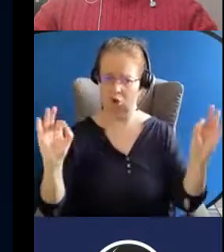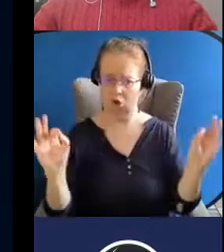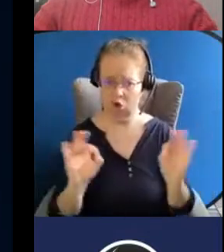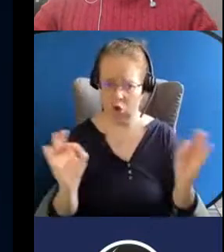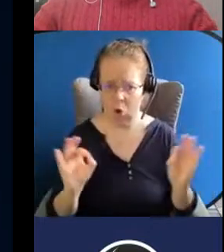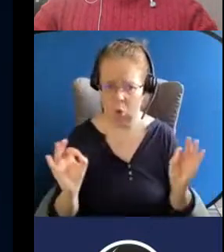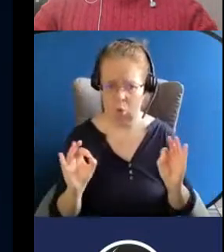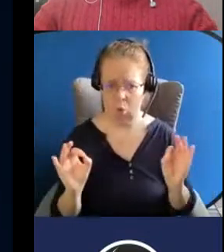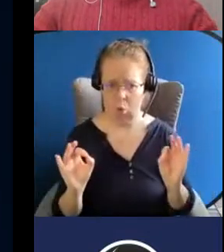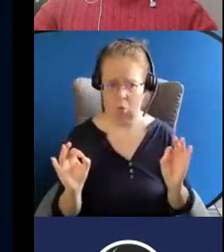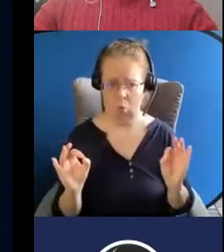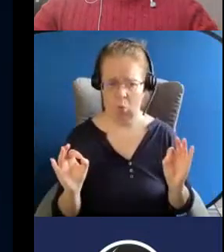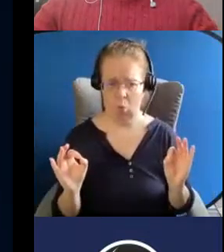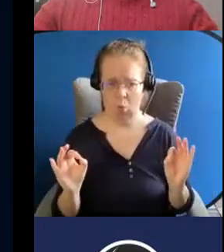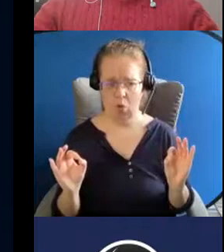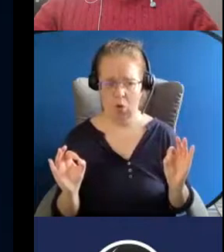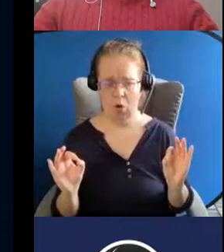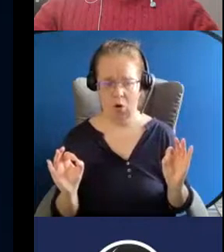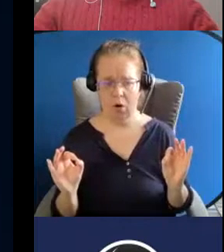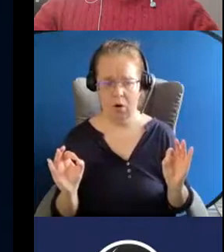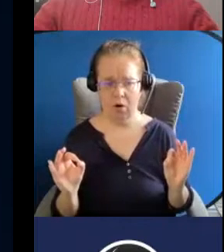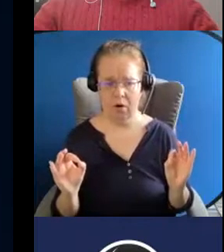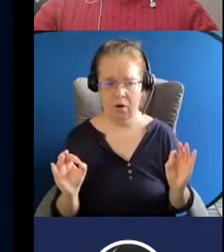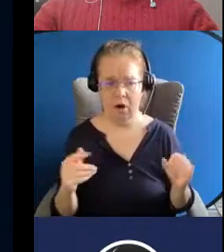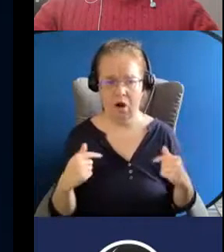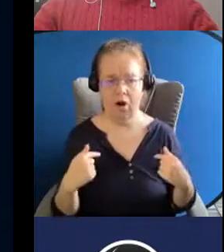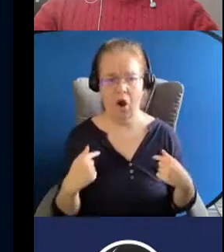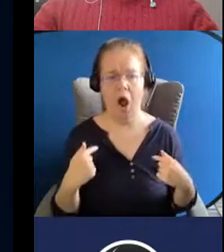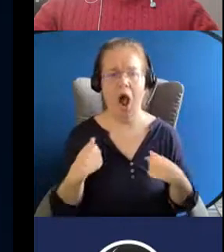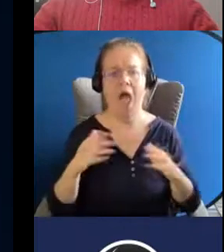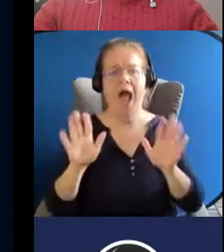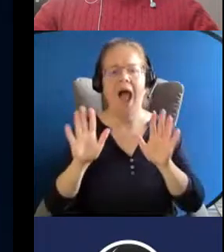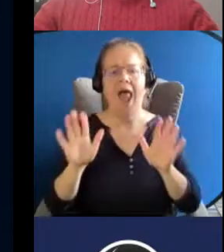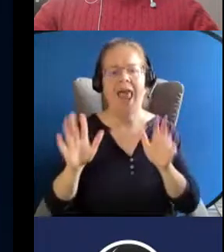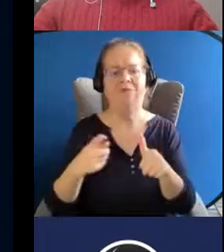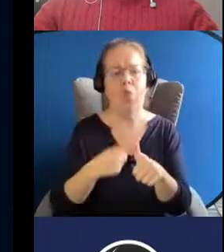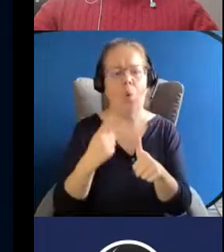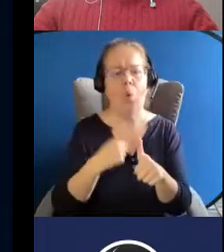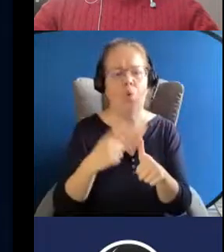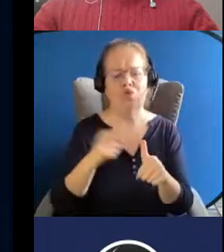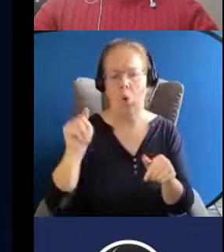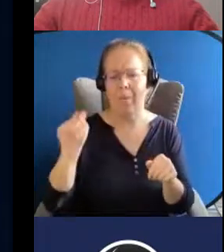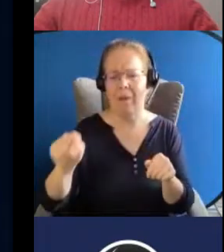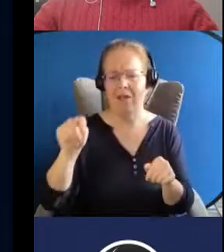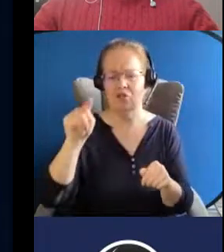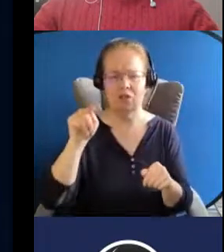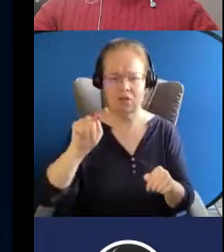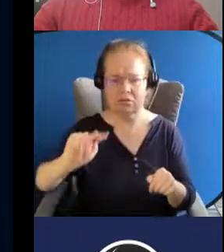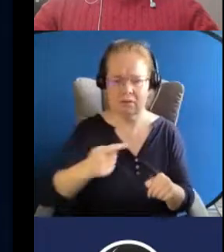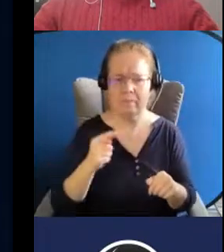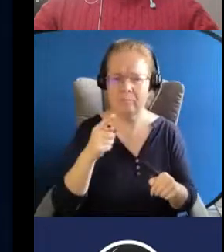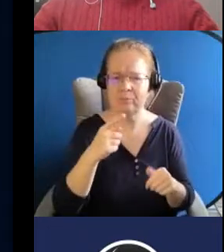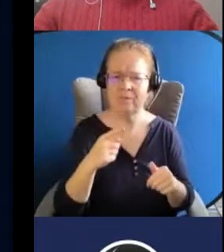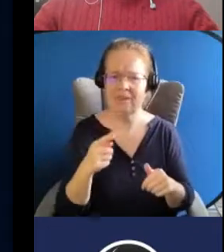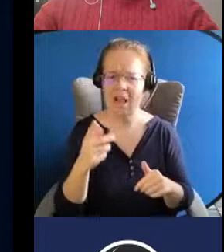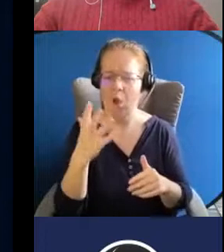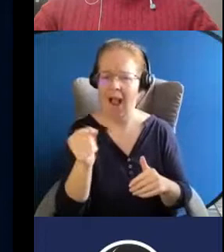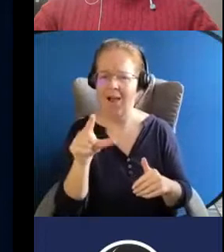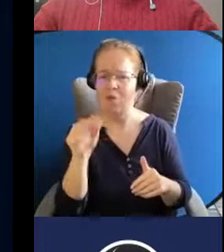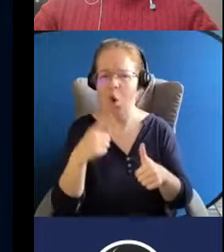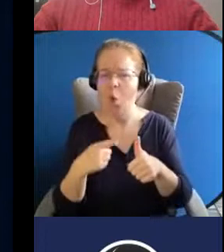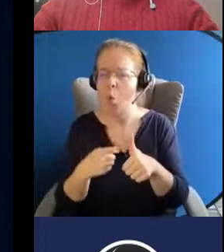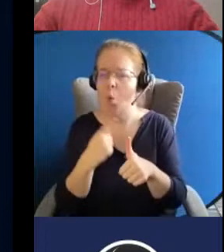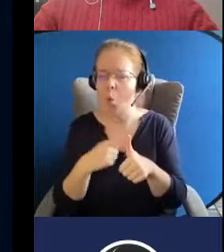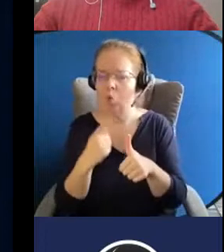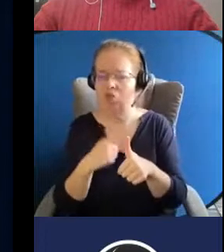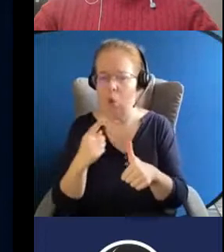no... Sorry, I did leave the auto punctuation on from last time. So I'll show you in the settings here. You've got an option here to turn